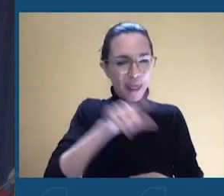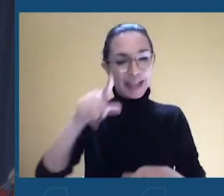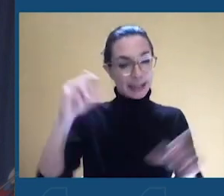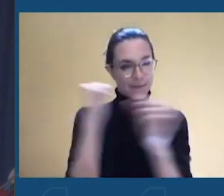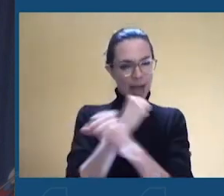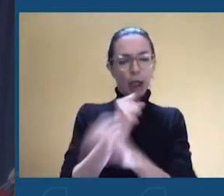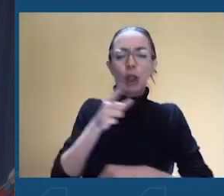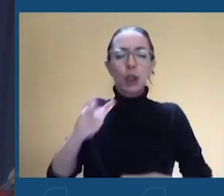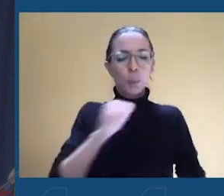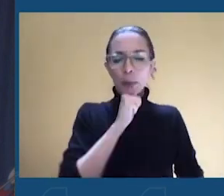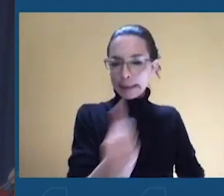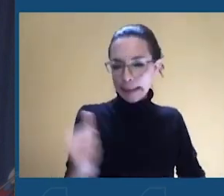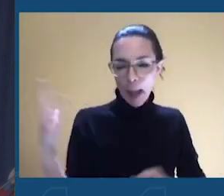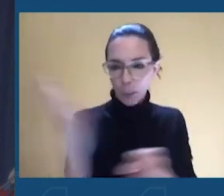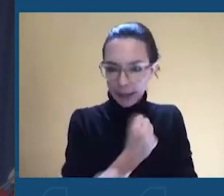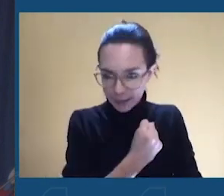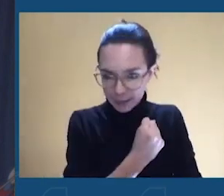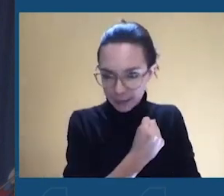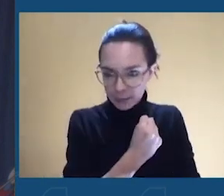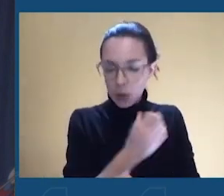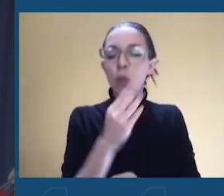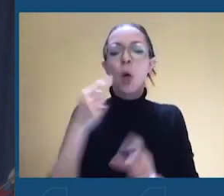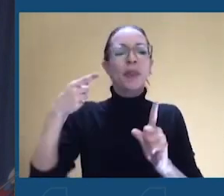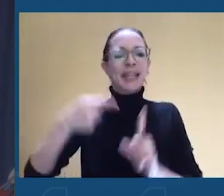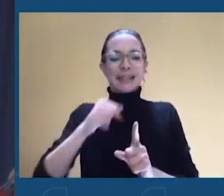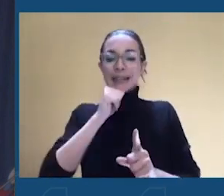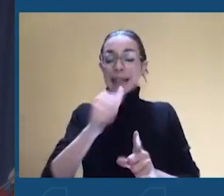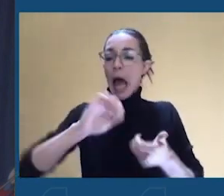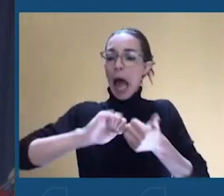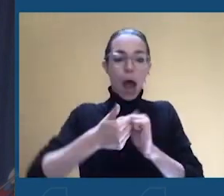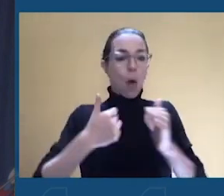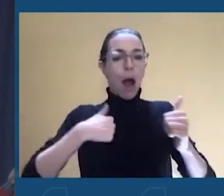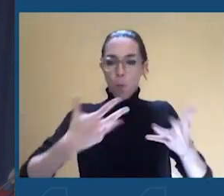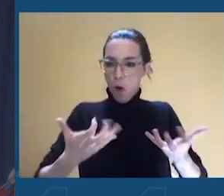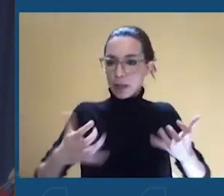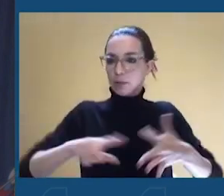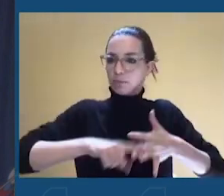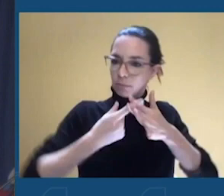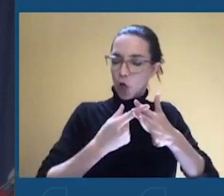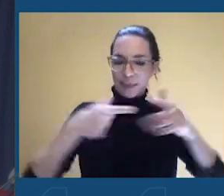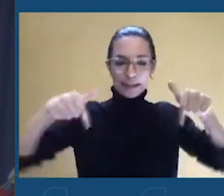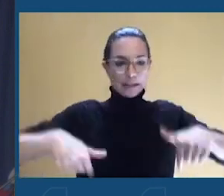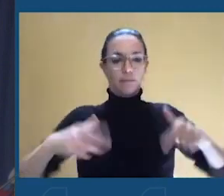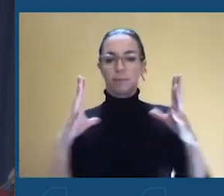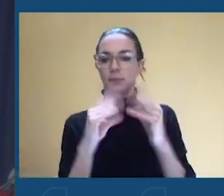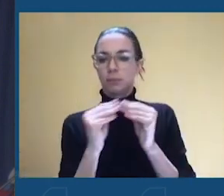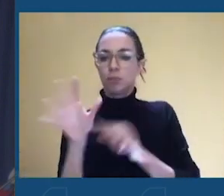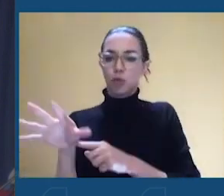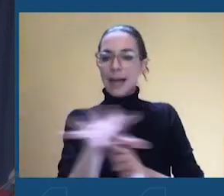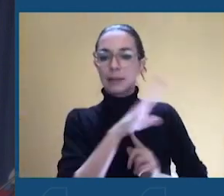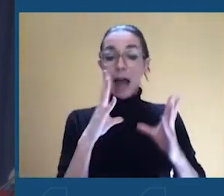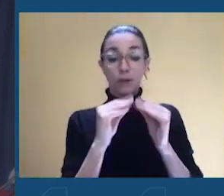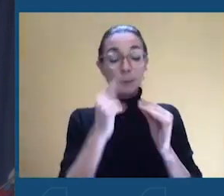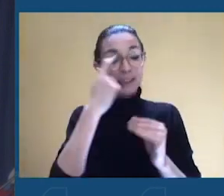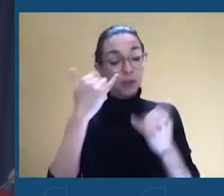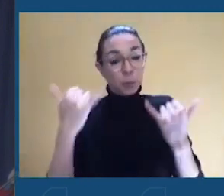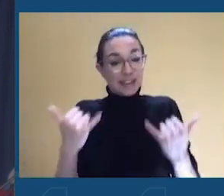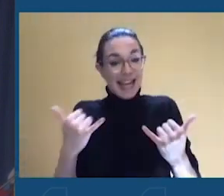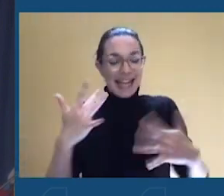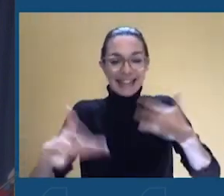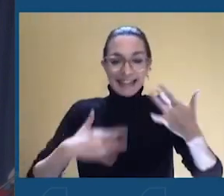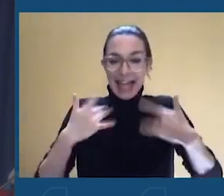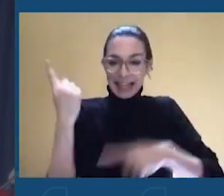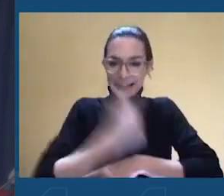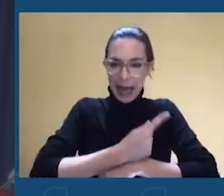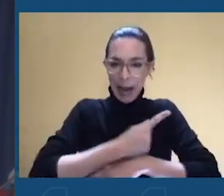win. So, this is not how I wanted to begin this press conference, because this is an exciting day. But the news